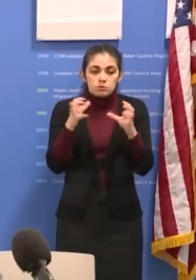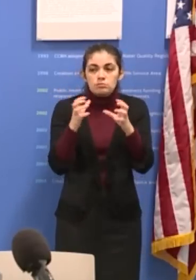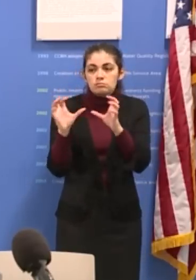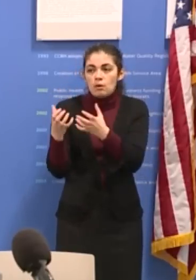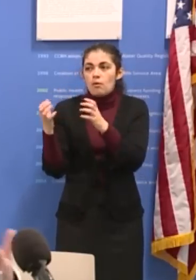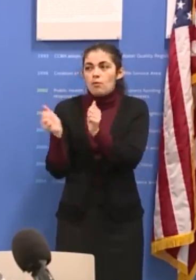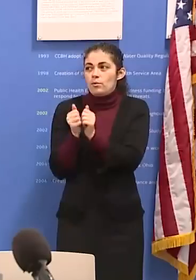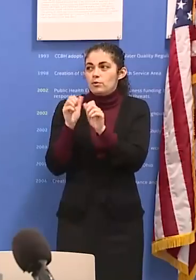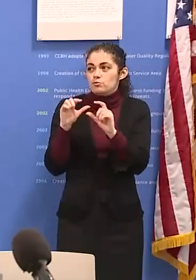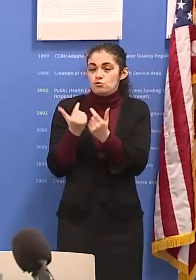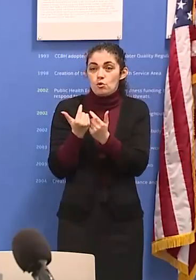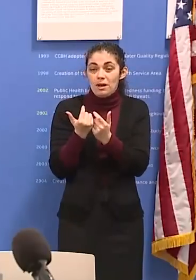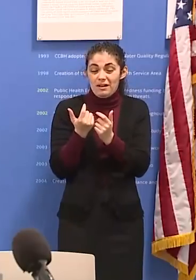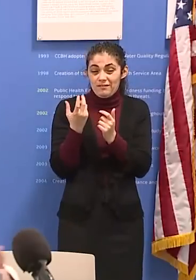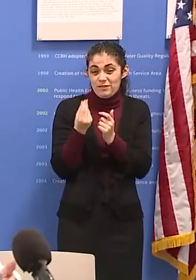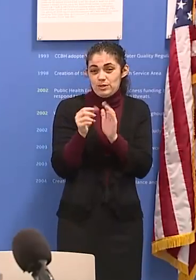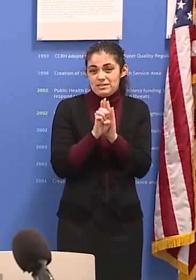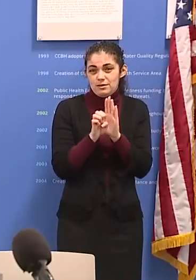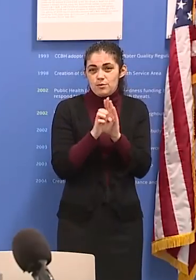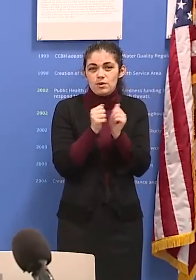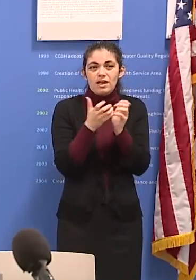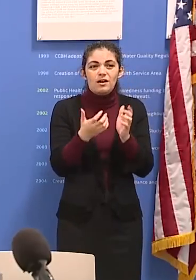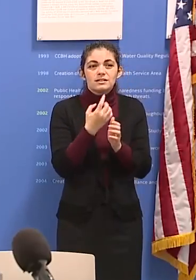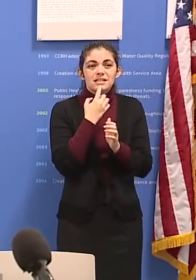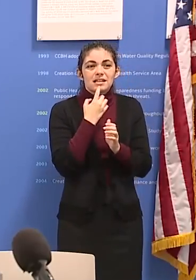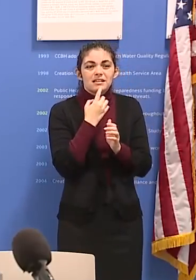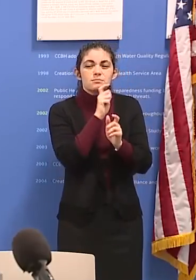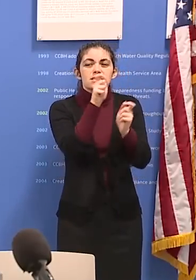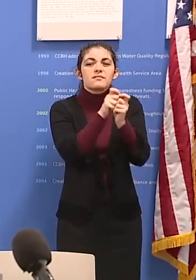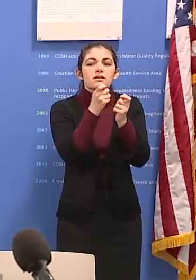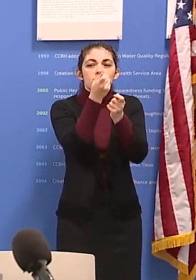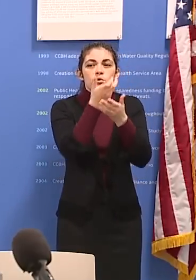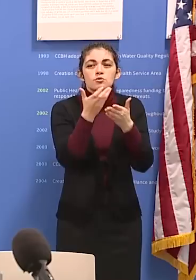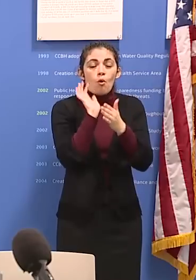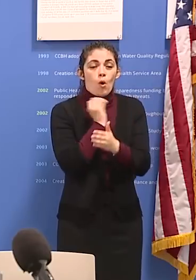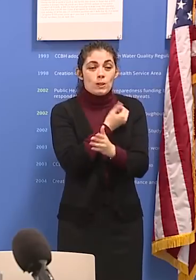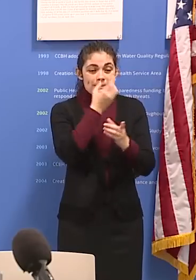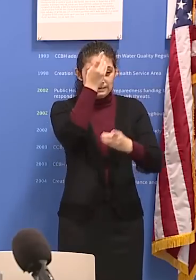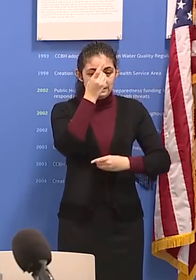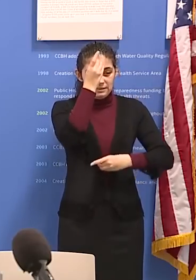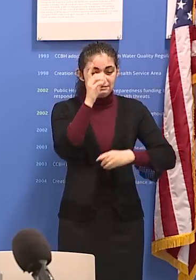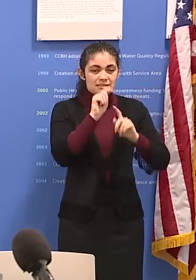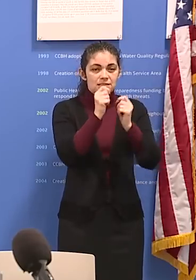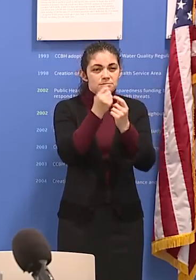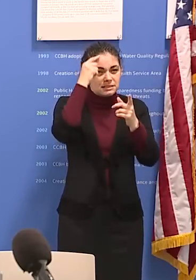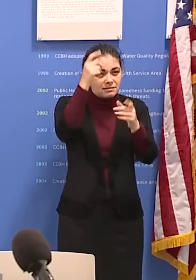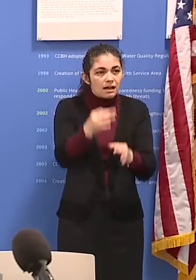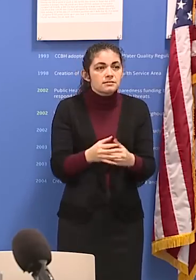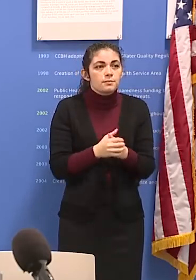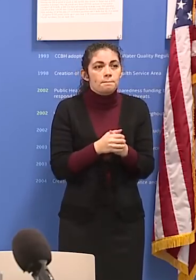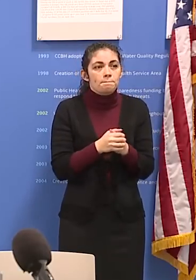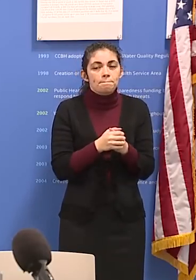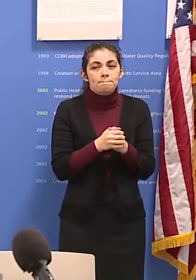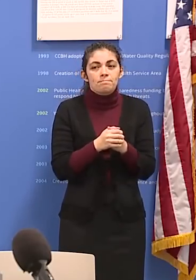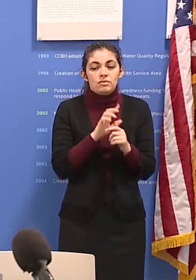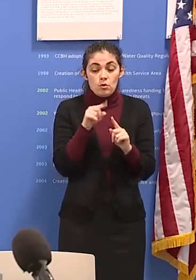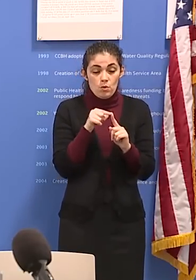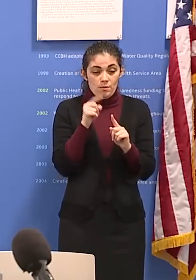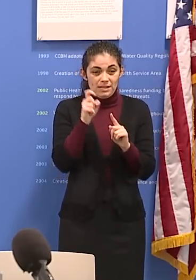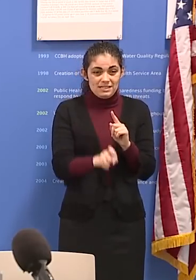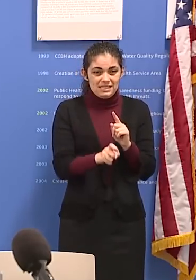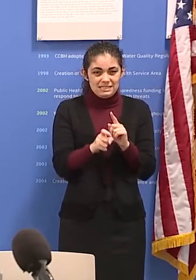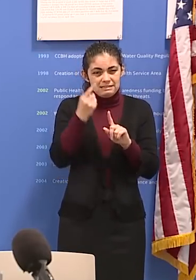so I've given you a couple examples without giving you identifying information, and our disease team then determines when we need